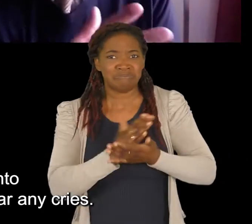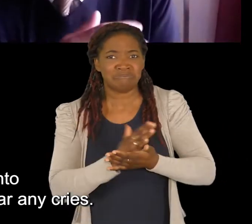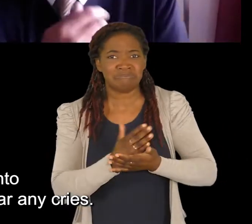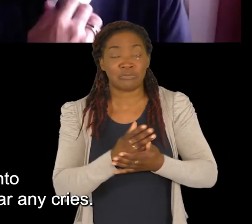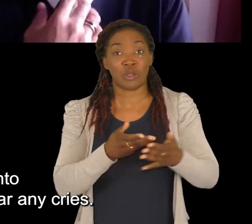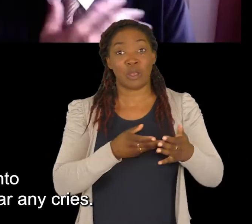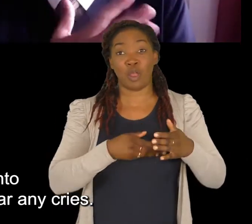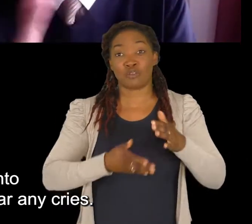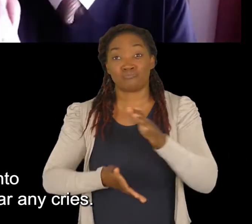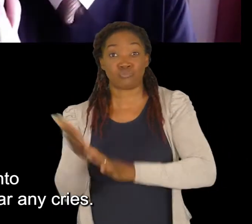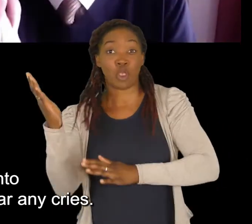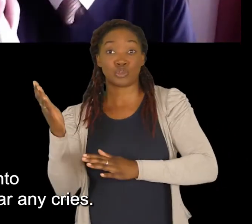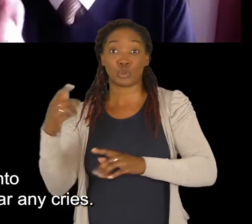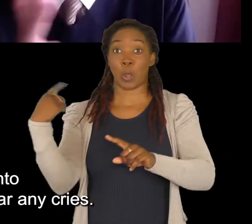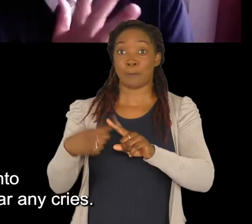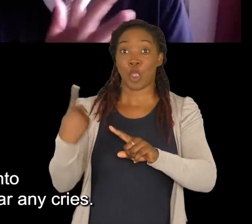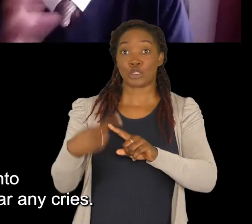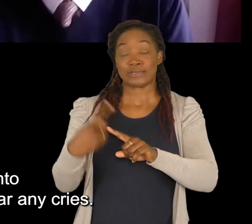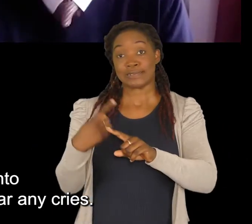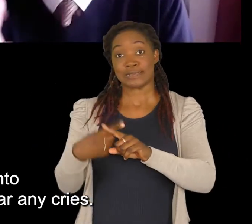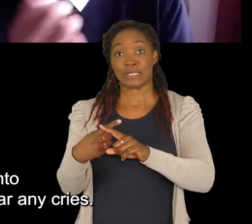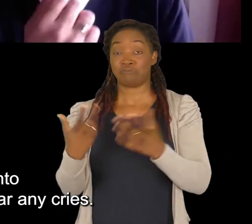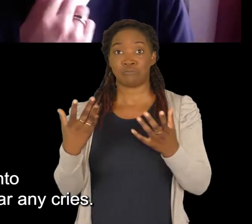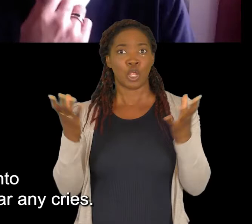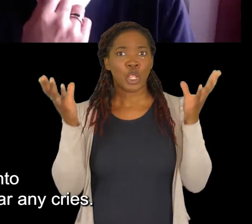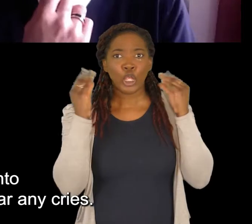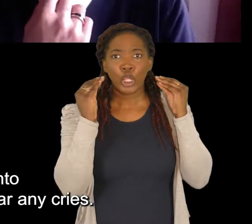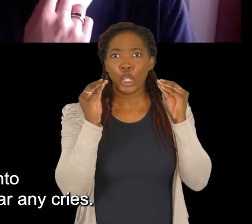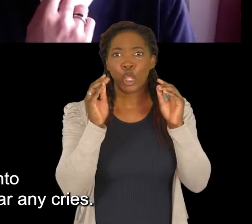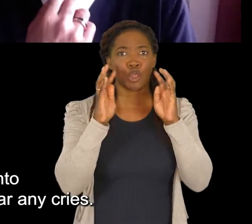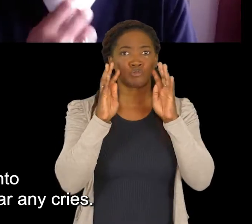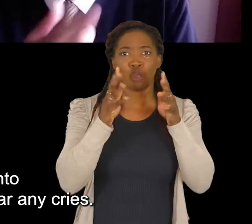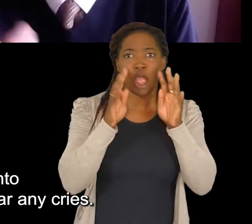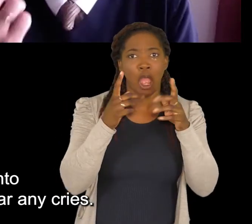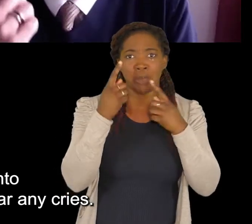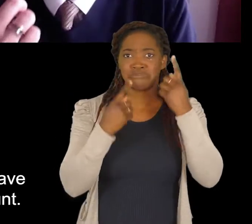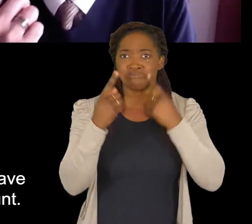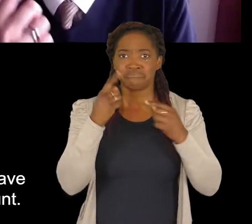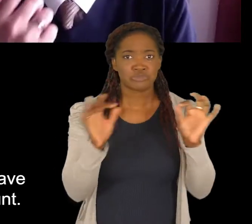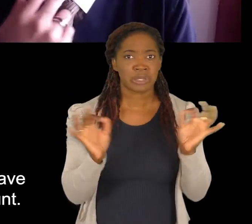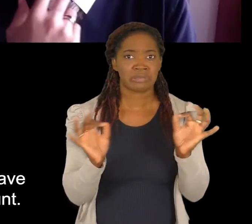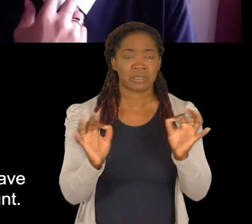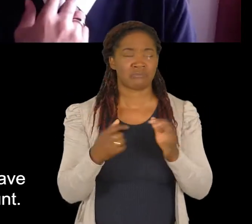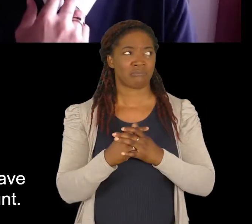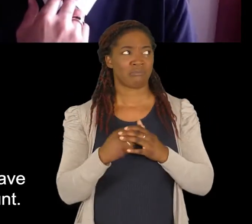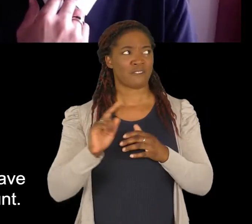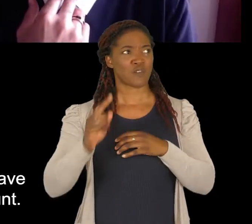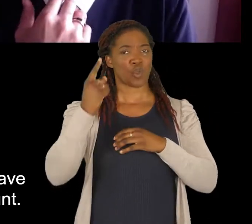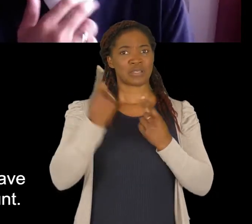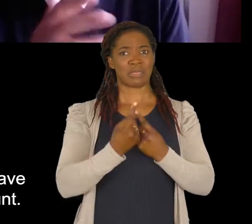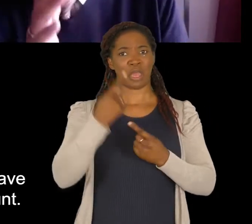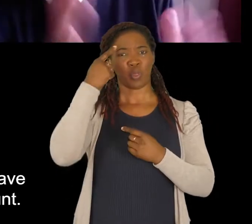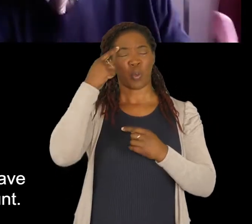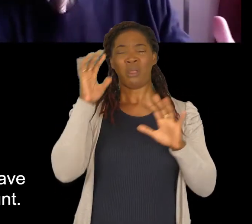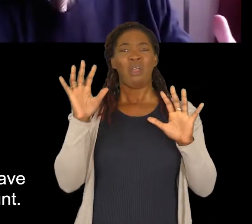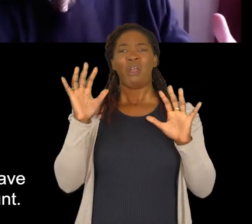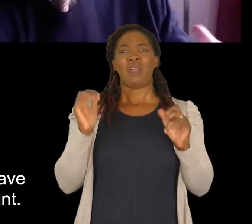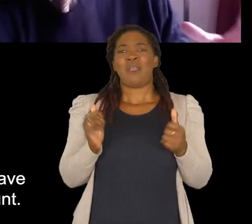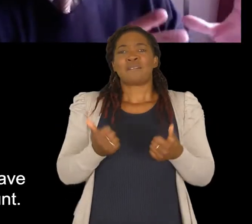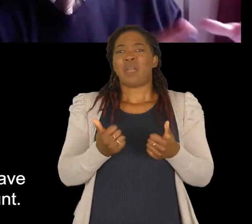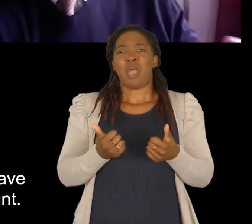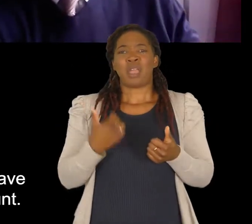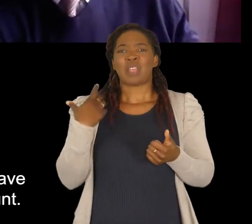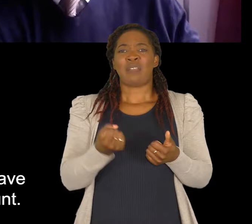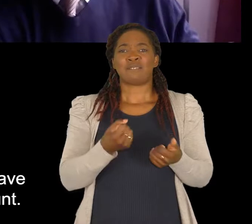into an emergency room. And that's all I saw. I didn't hear any sort of cries or anything. And the first thing in my mind I thought, Rosa, was, it's